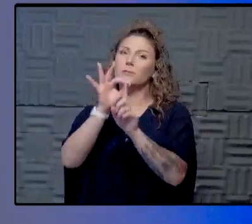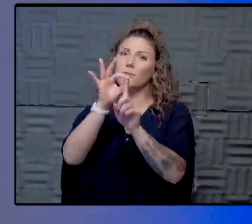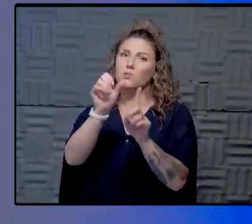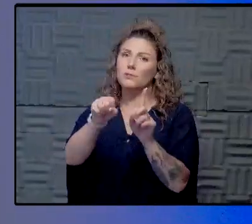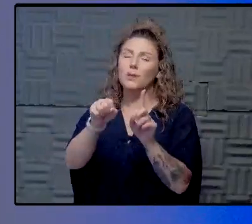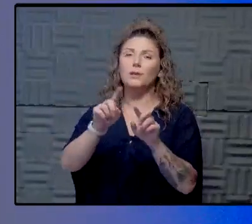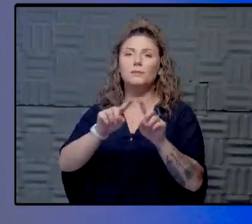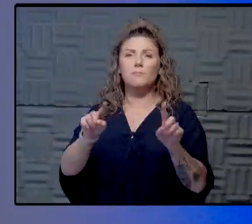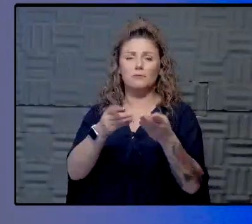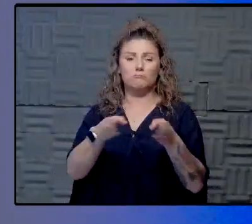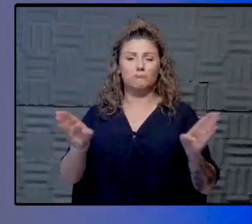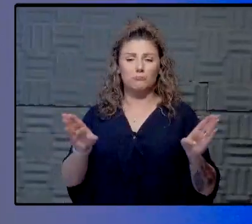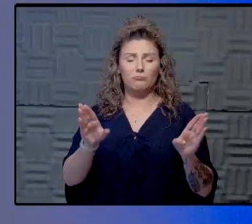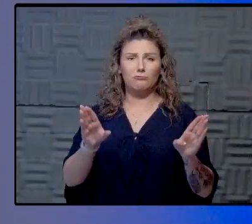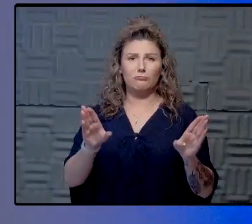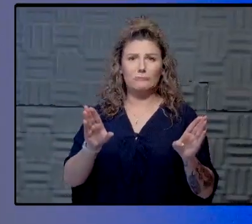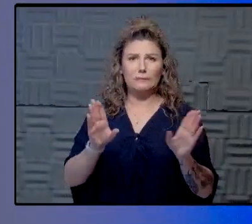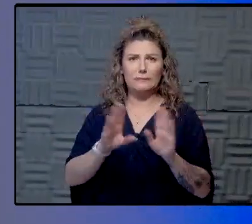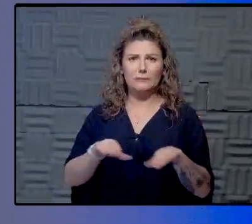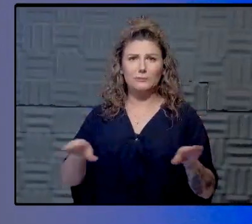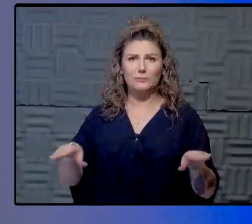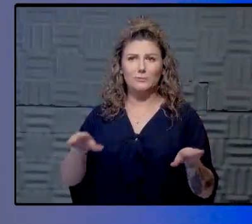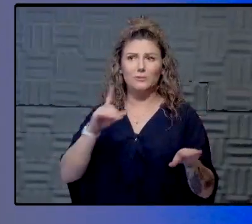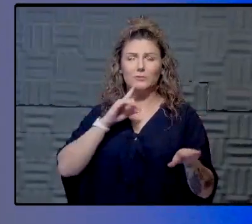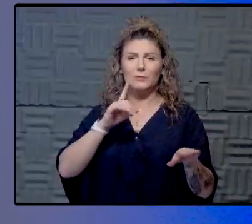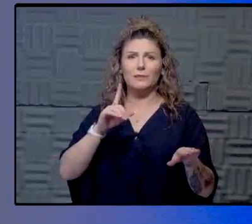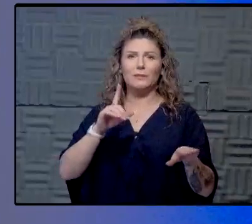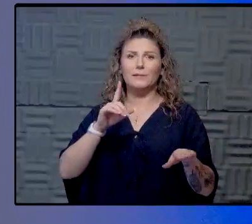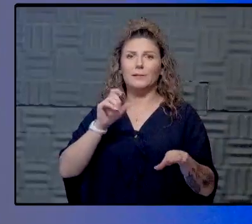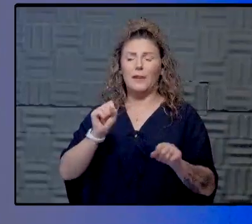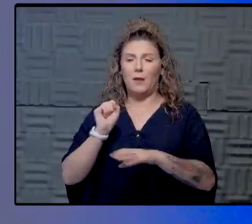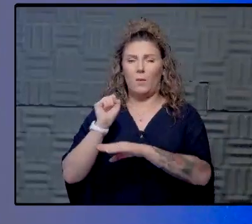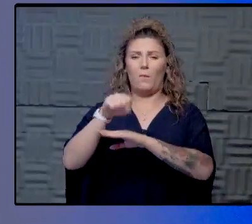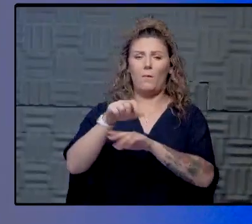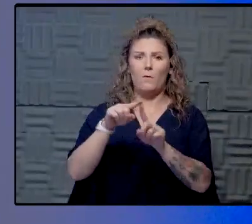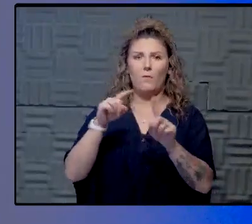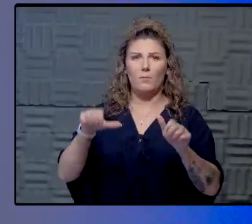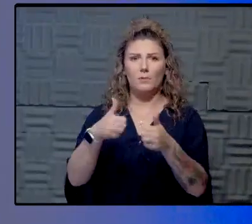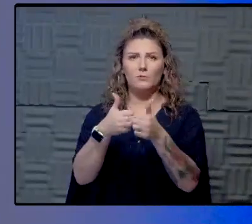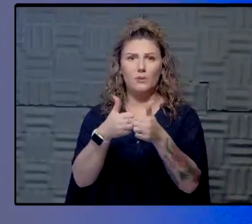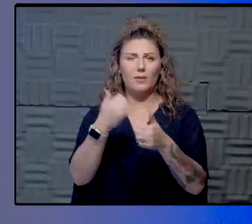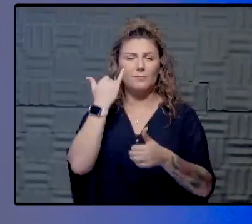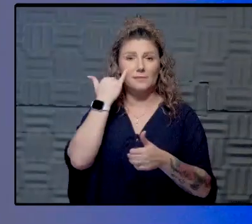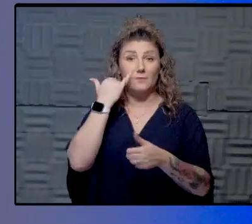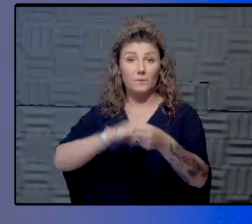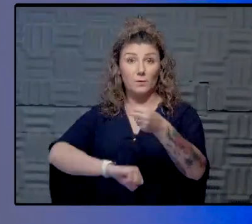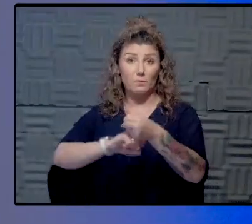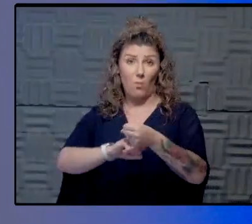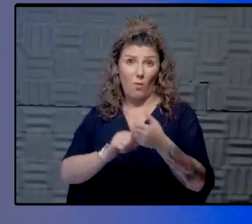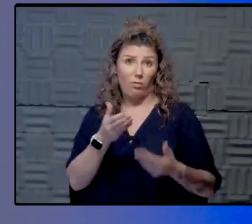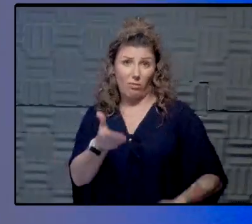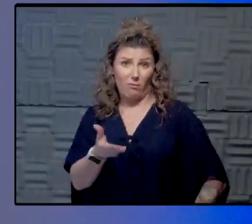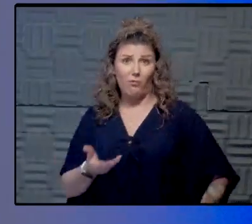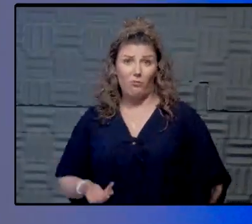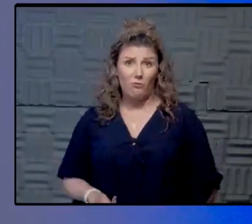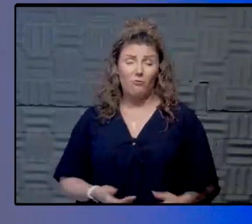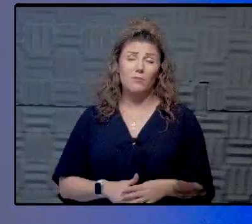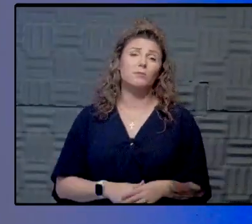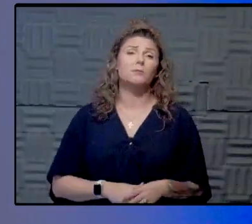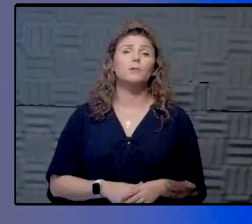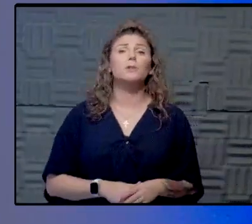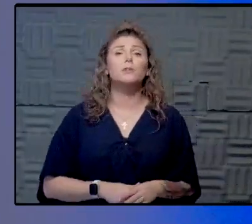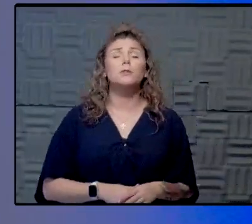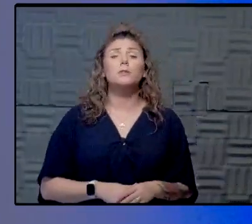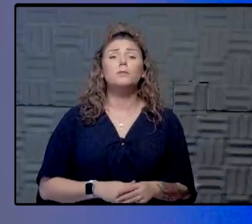but generally kids do well bouncing back from challenges if they have adequate support. So I would